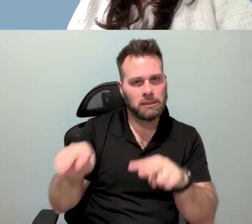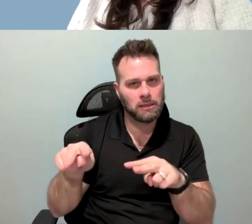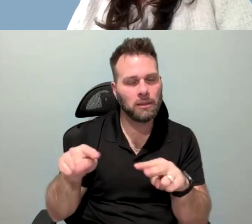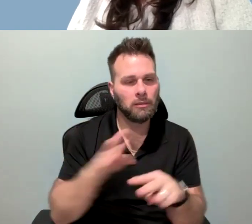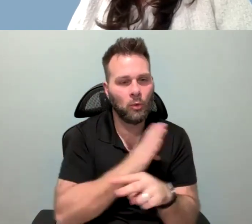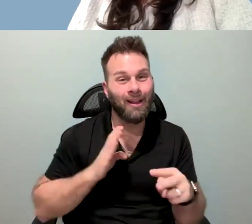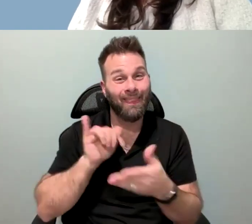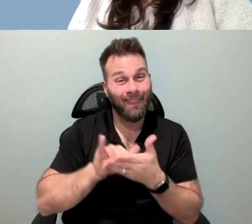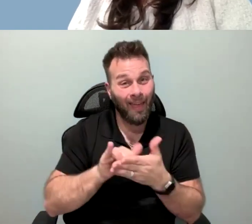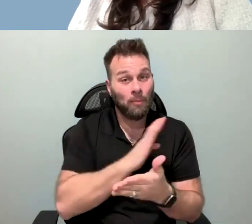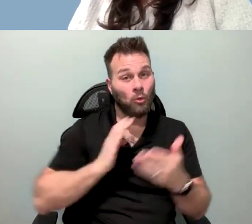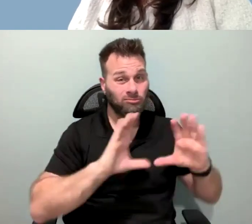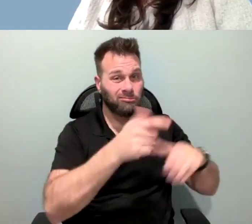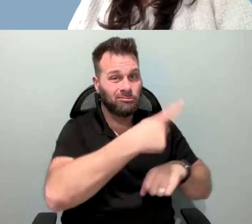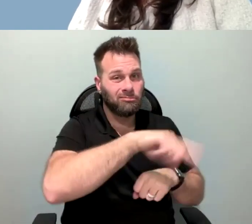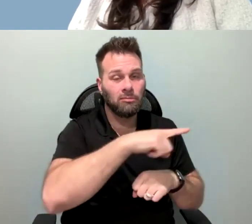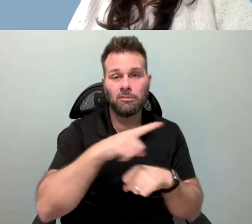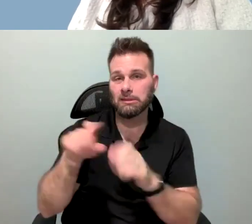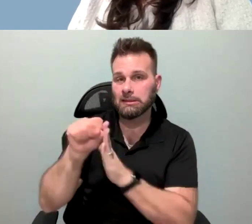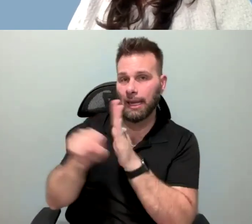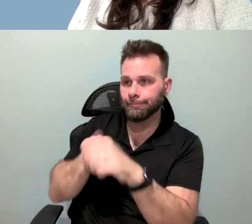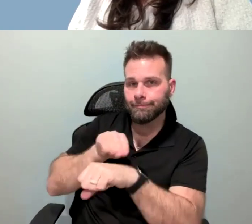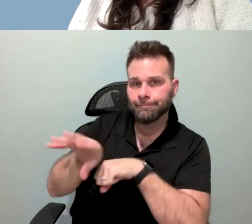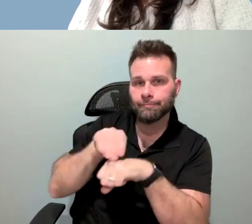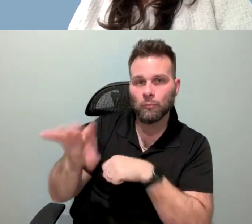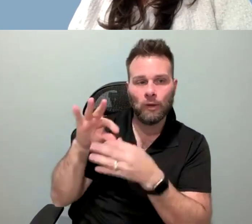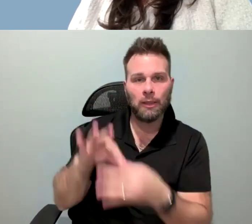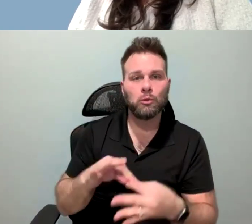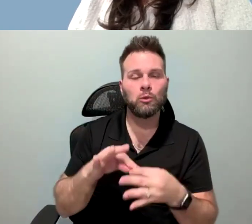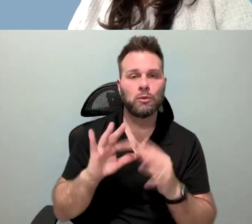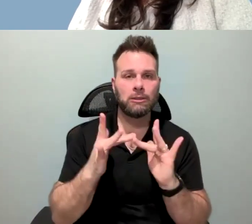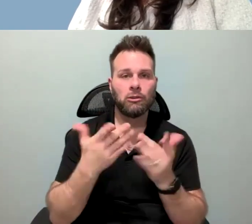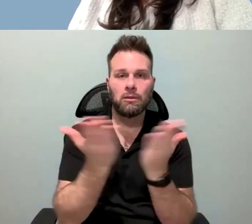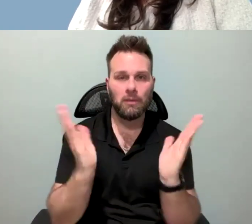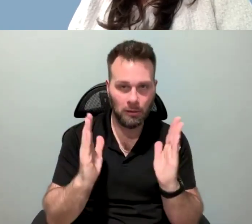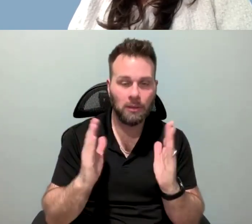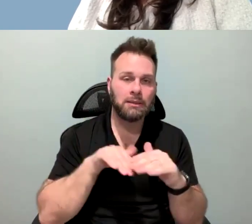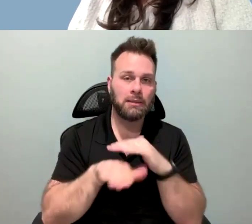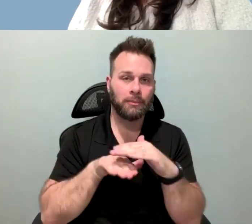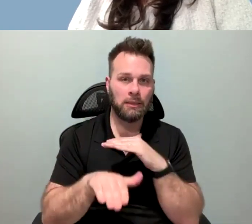Commonwealth on matters around digital accessibility. There